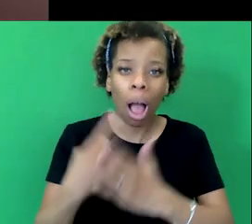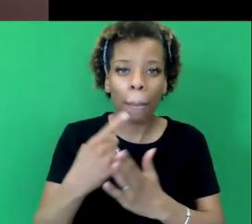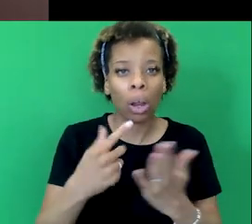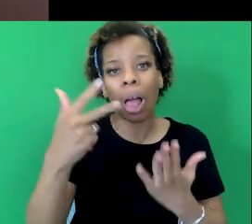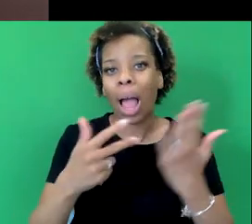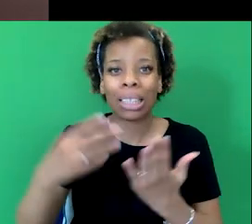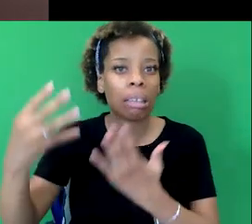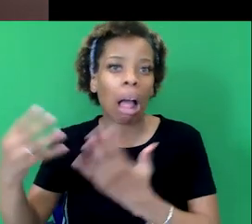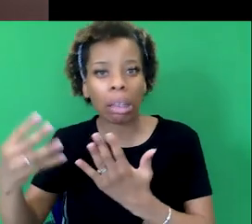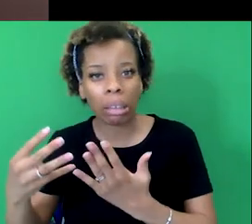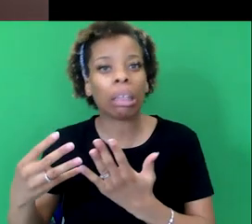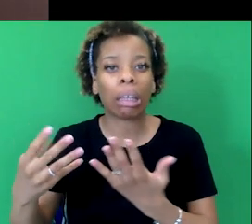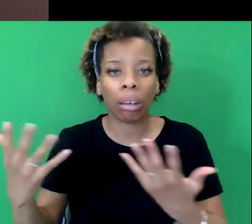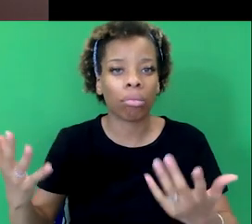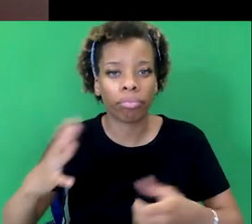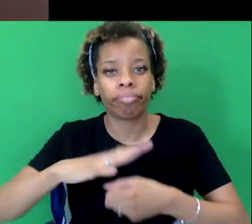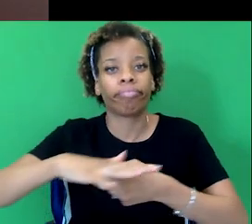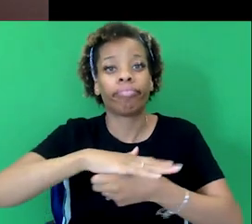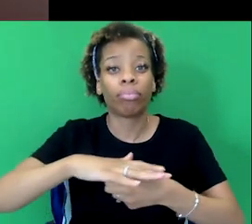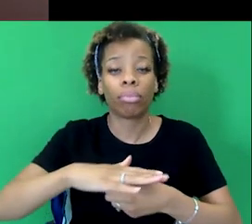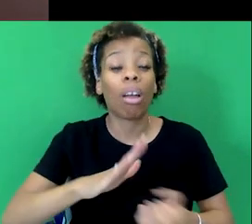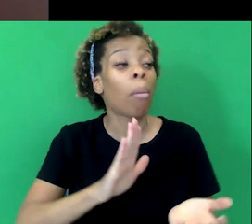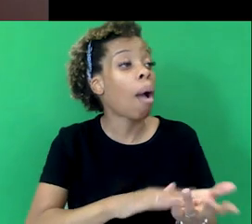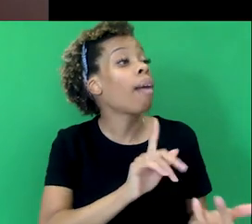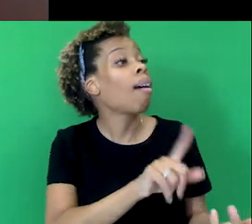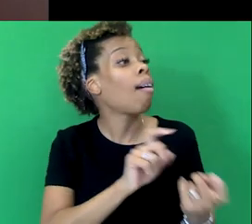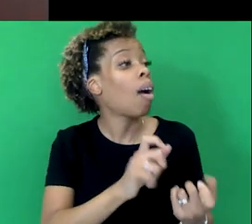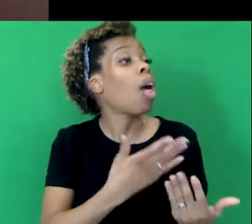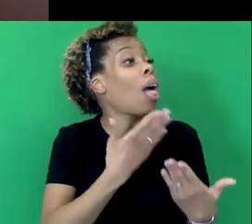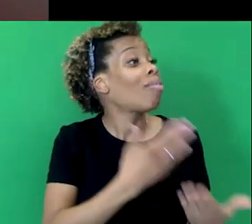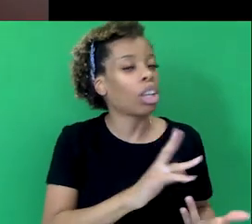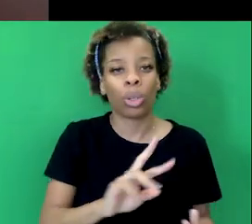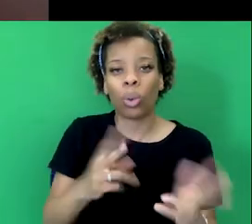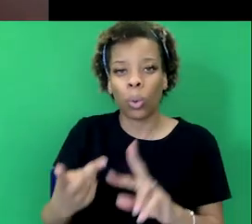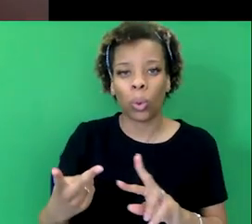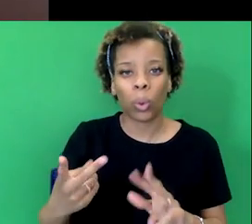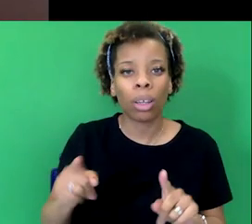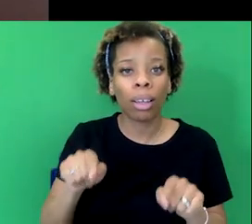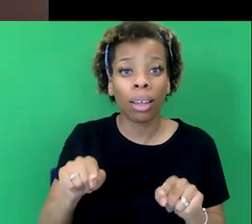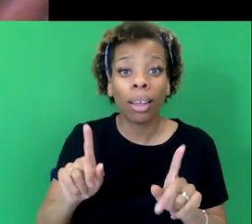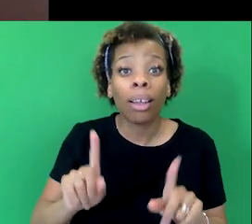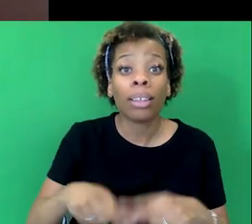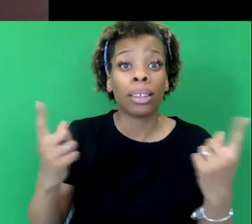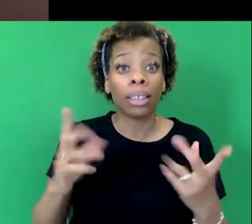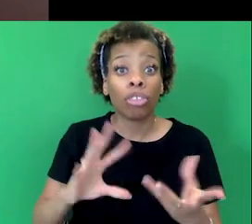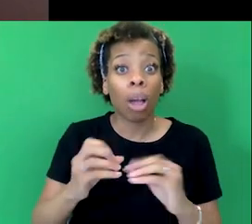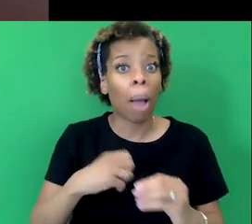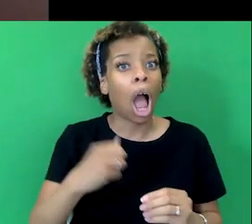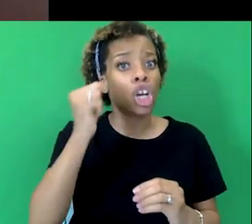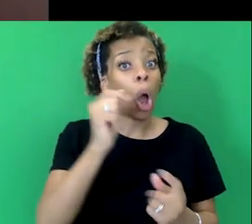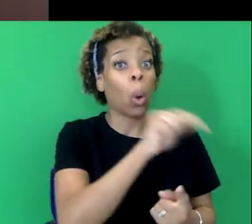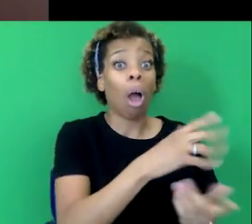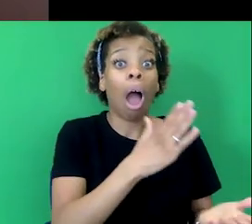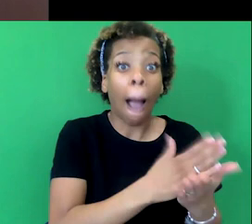Peter's Field, etc. And Mike says, thank you very much, that's great. I'm now going to do something completely different, but at least I know what did happen or may have